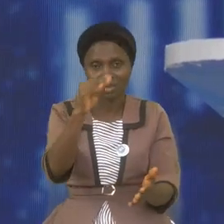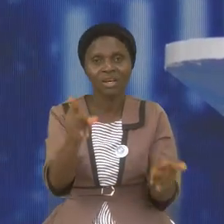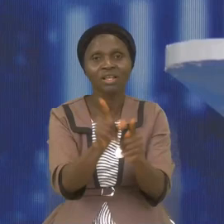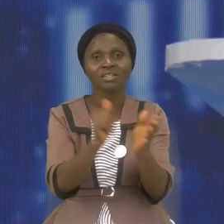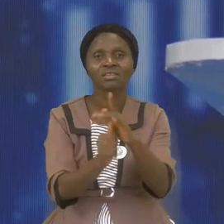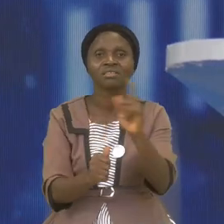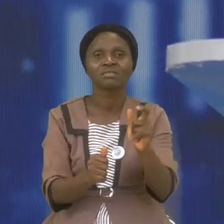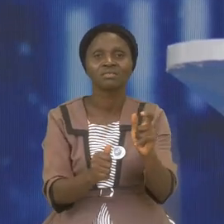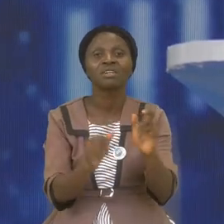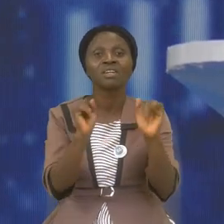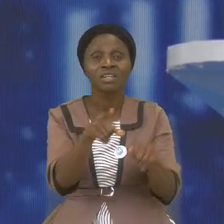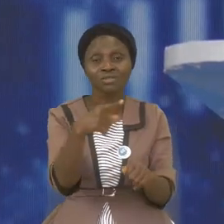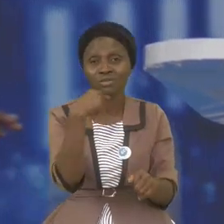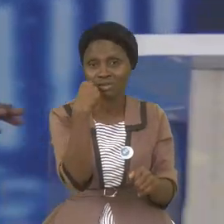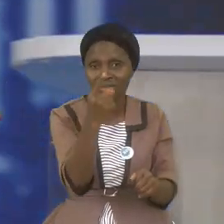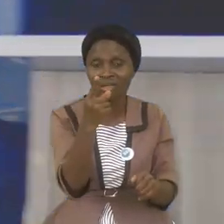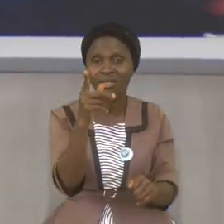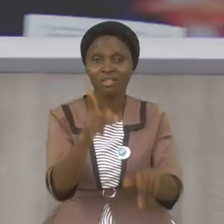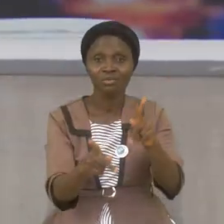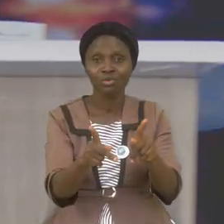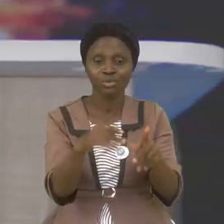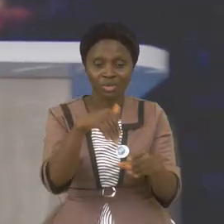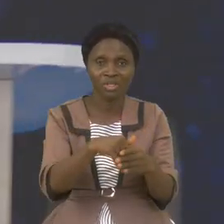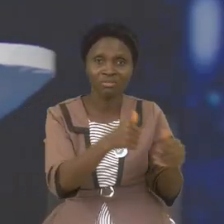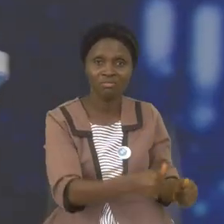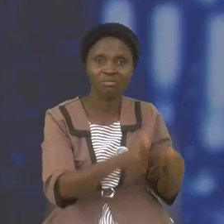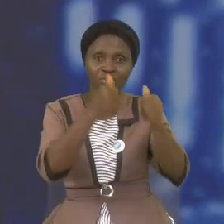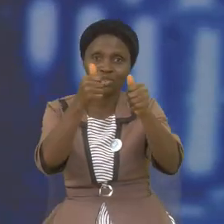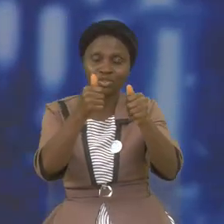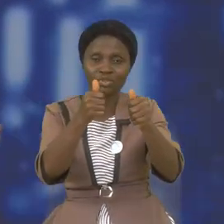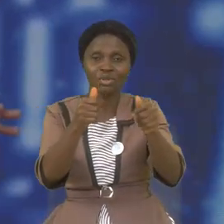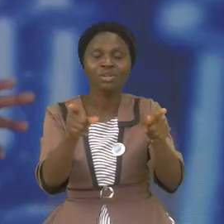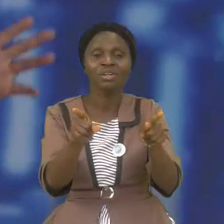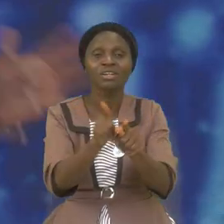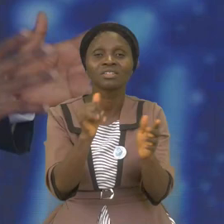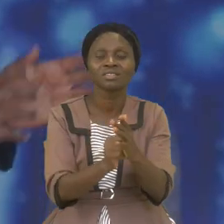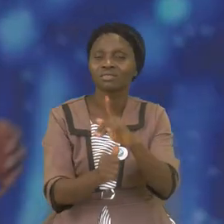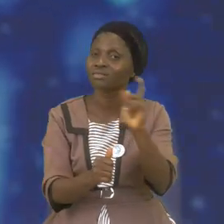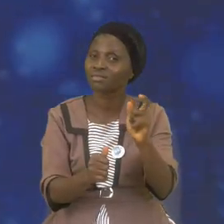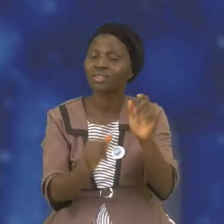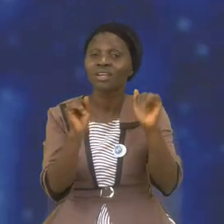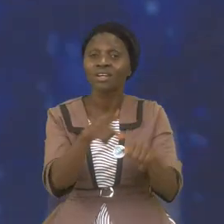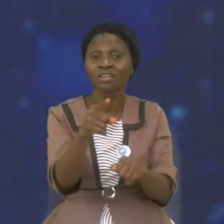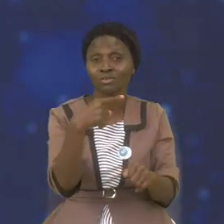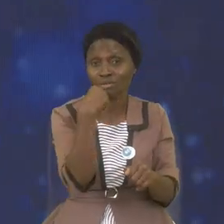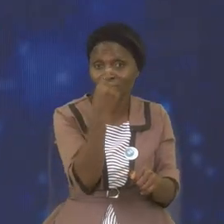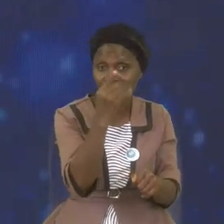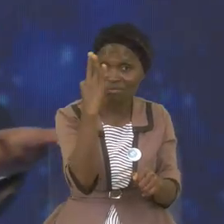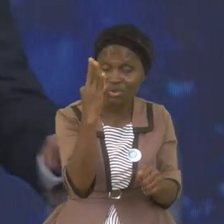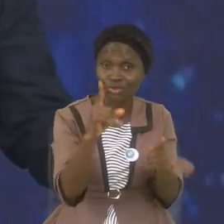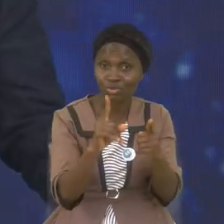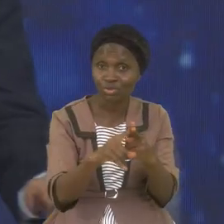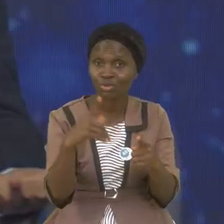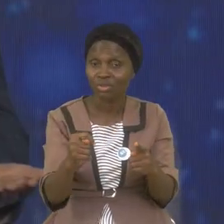be that? Can you tell those notorious popular people that? Can